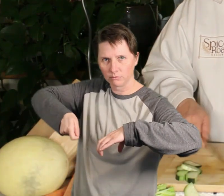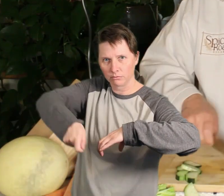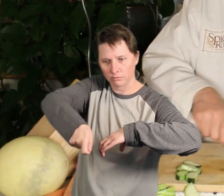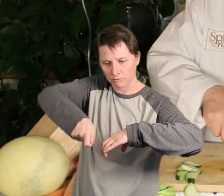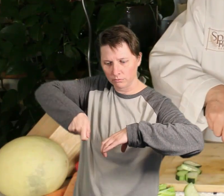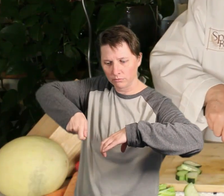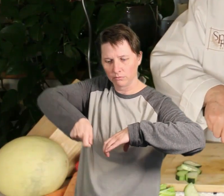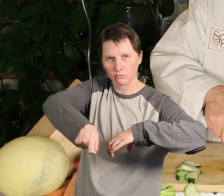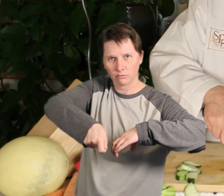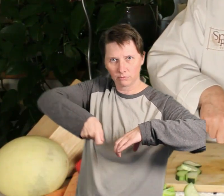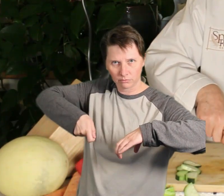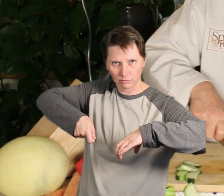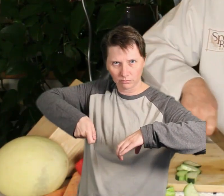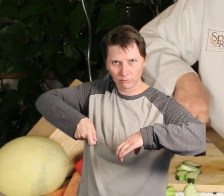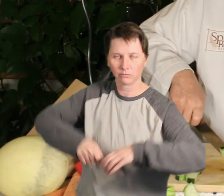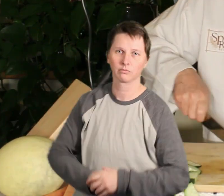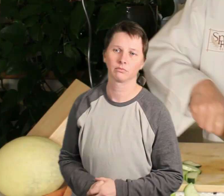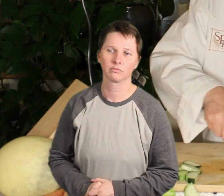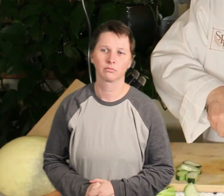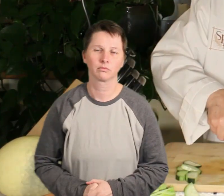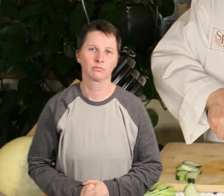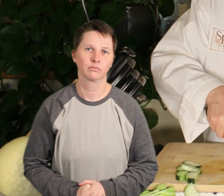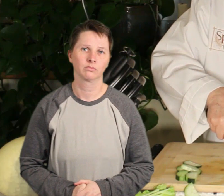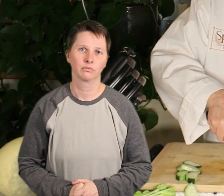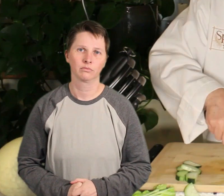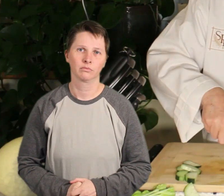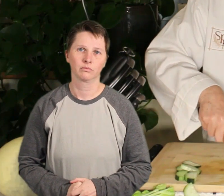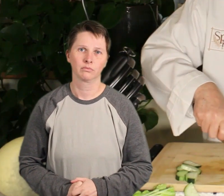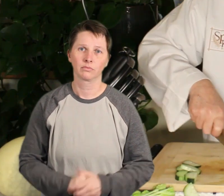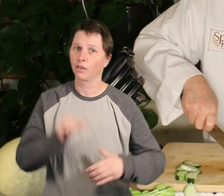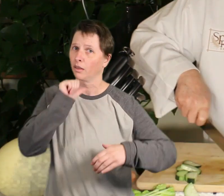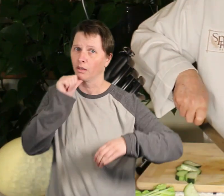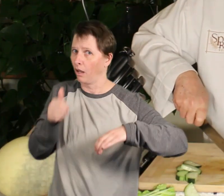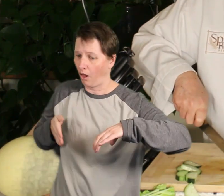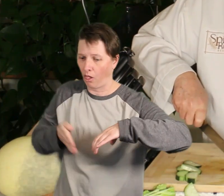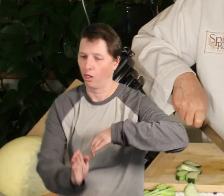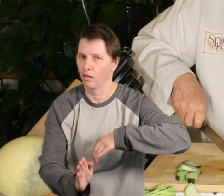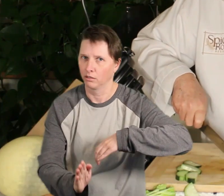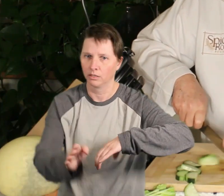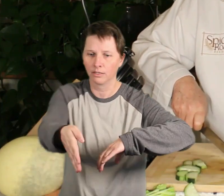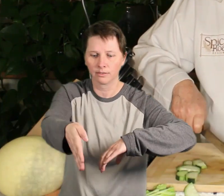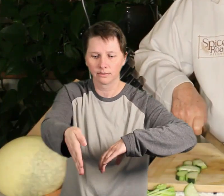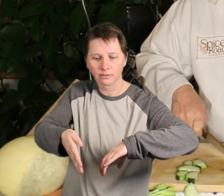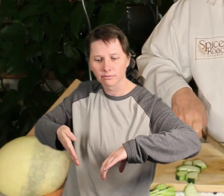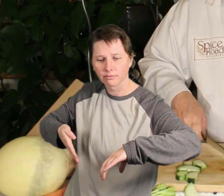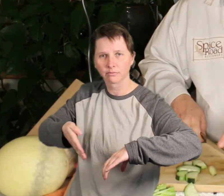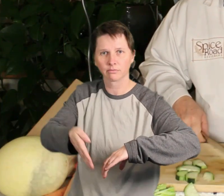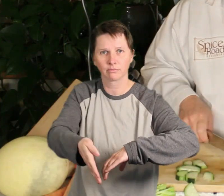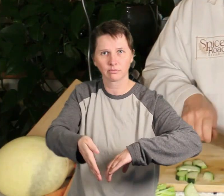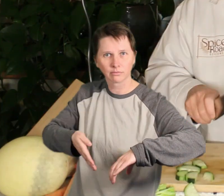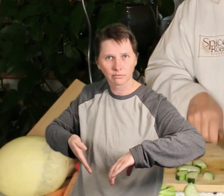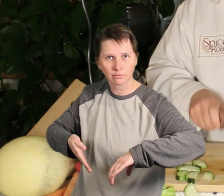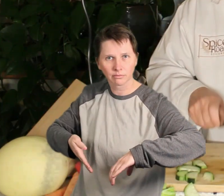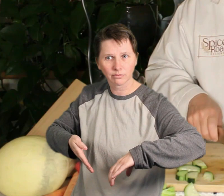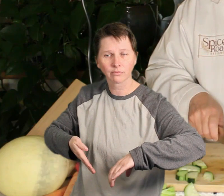the slice. Forefront, come back. The forefront is the fulcrum and draw back. Now the slice